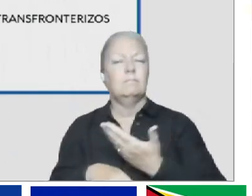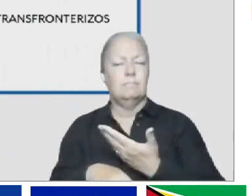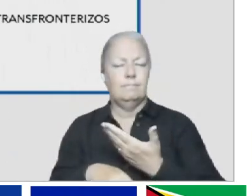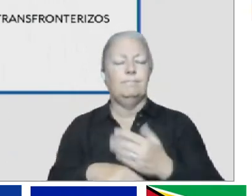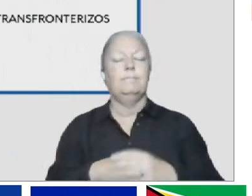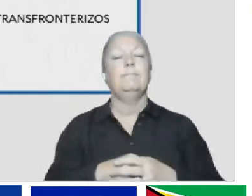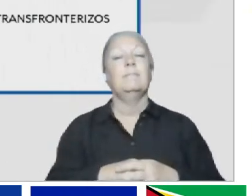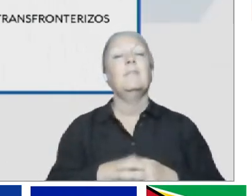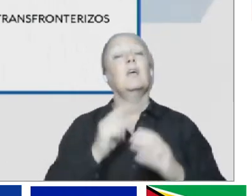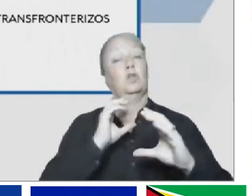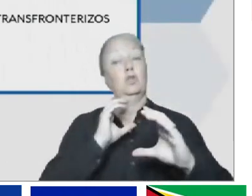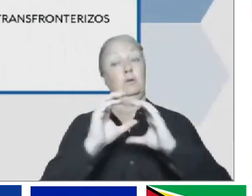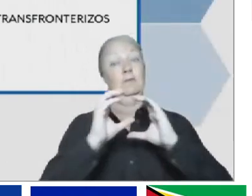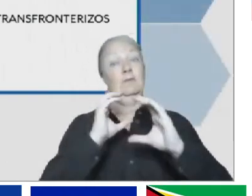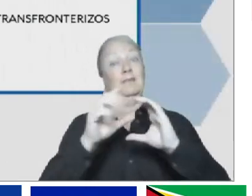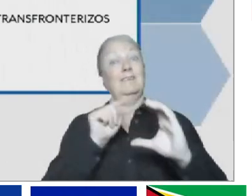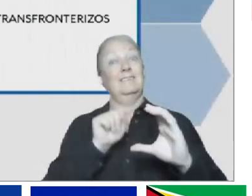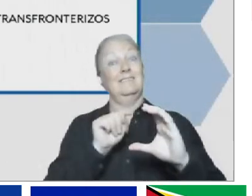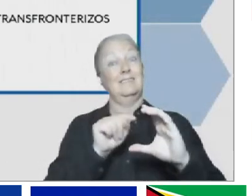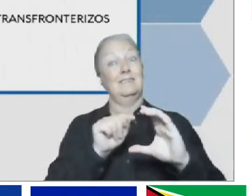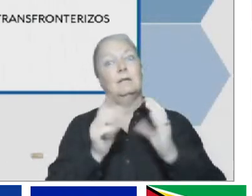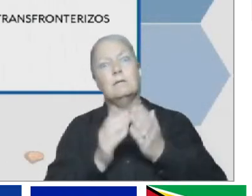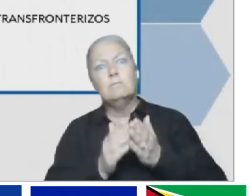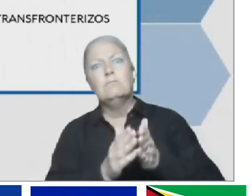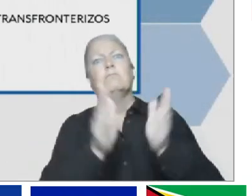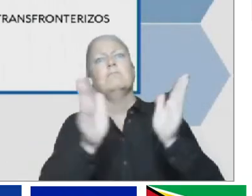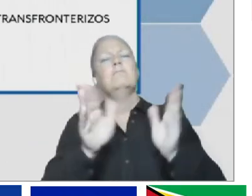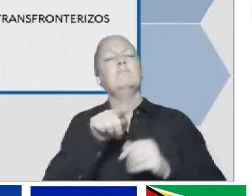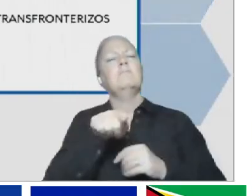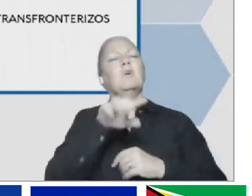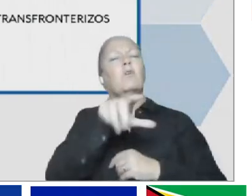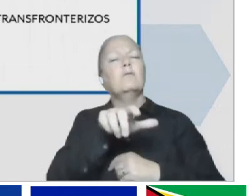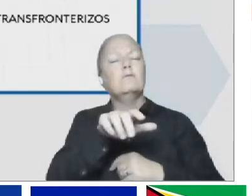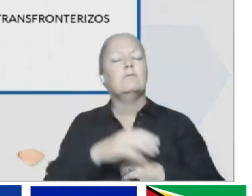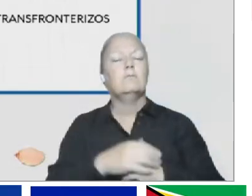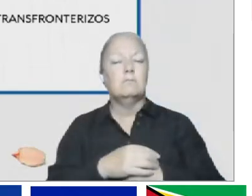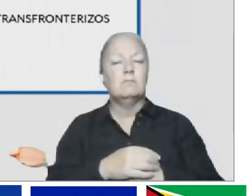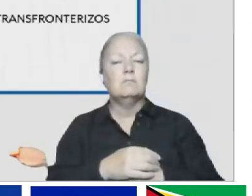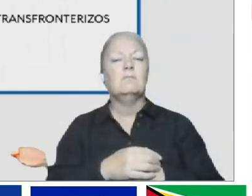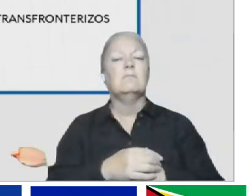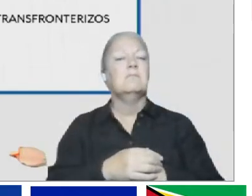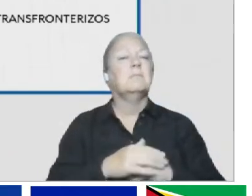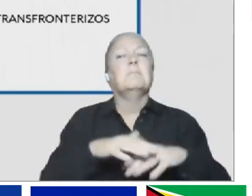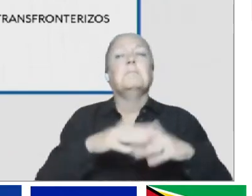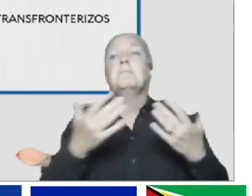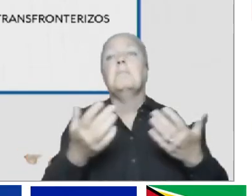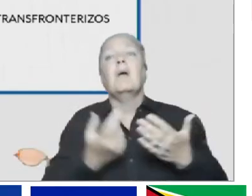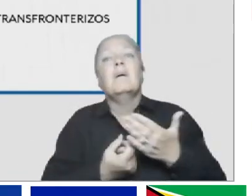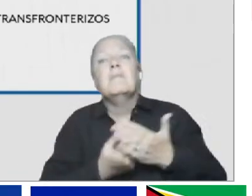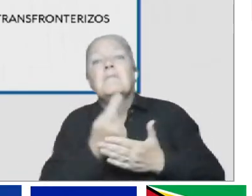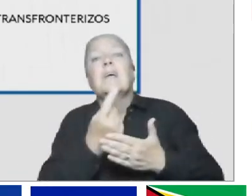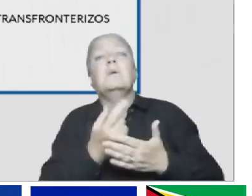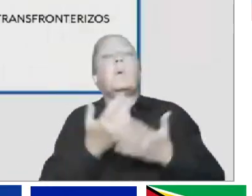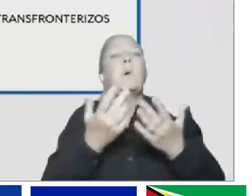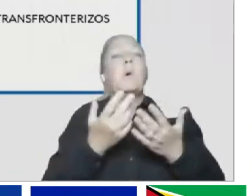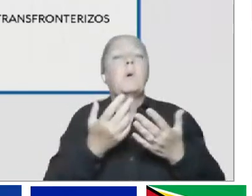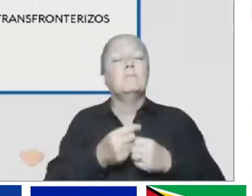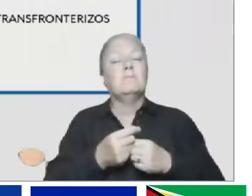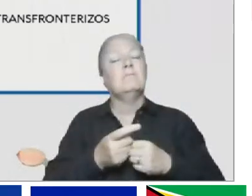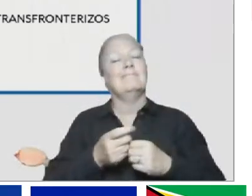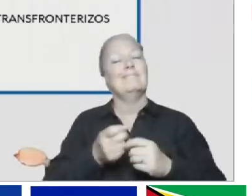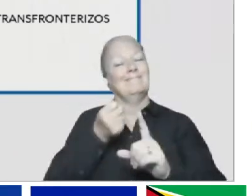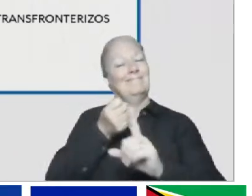a whole on any of the events that may be taking place, its impact in the case of this